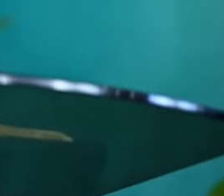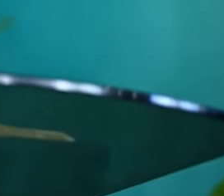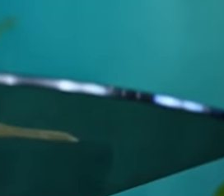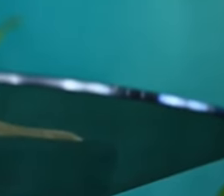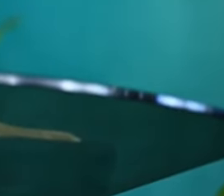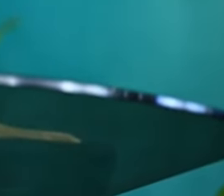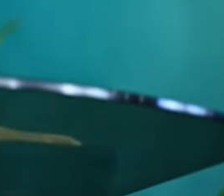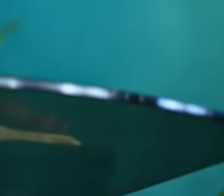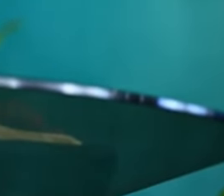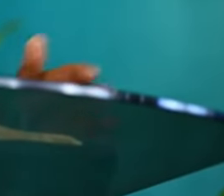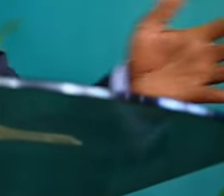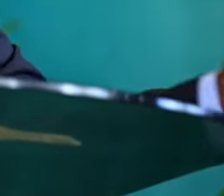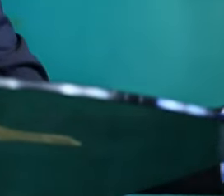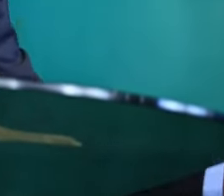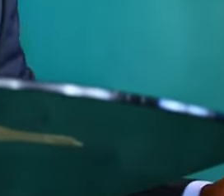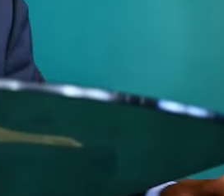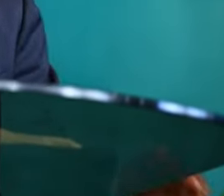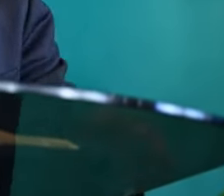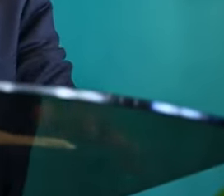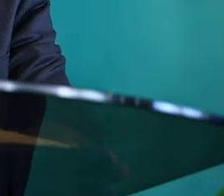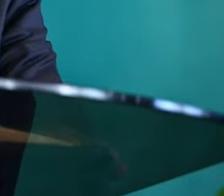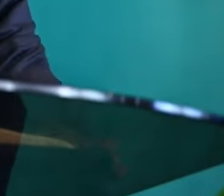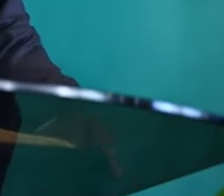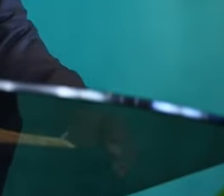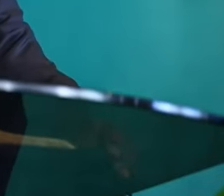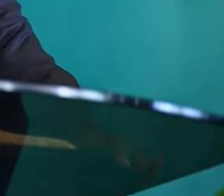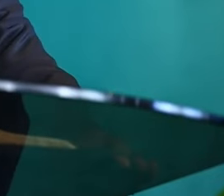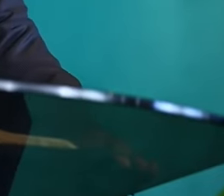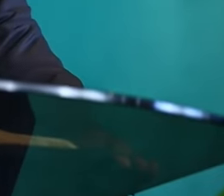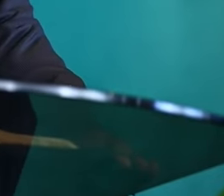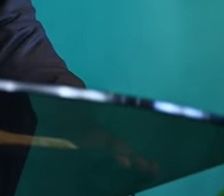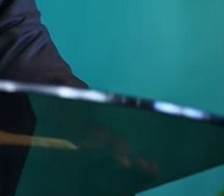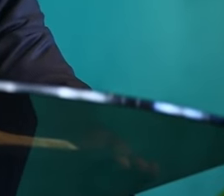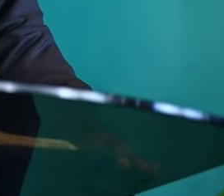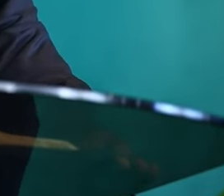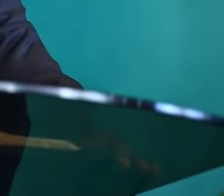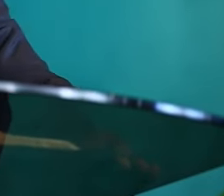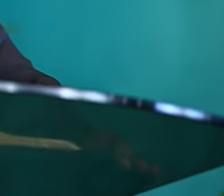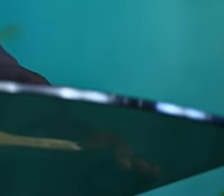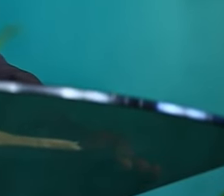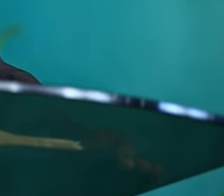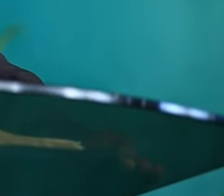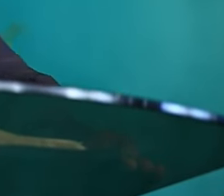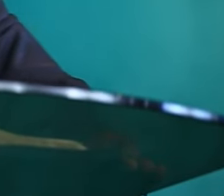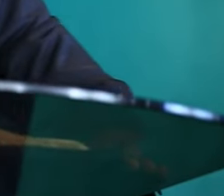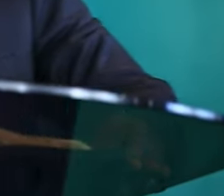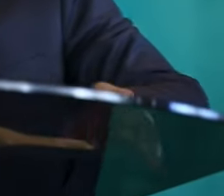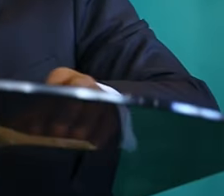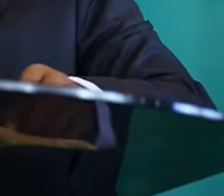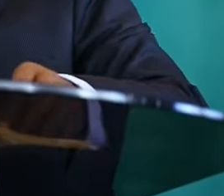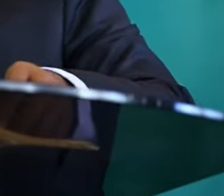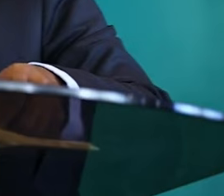to expose themselves to danger. But here, Jonathan says, we will show ourselves up. And